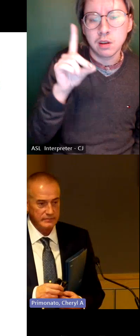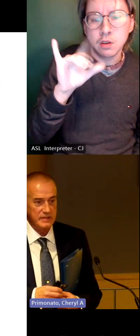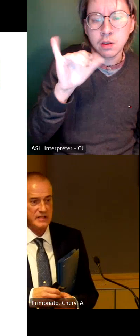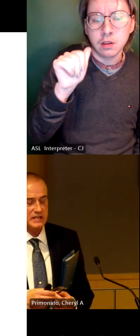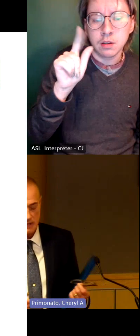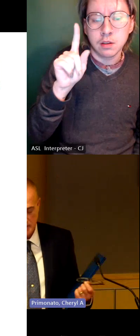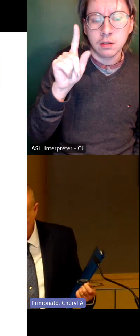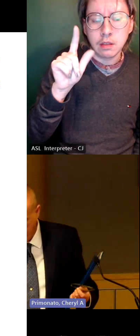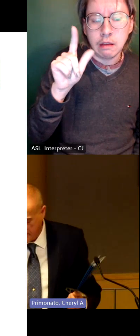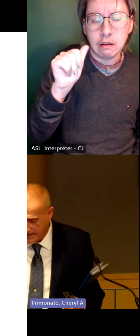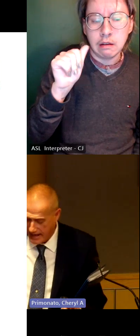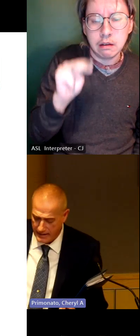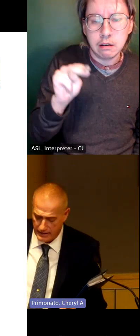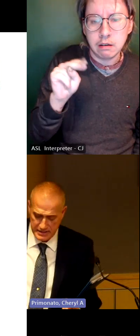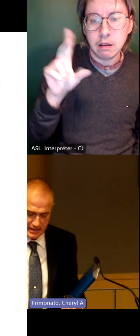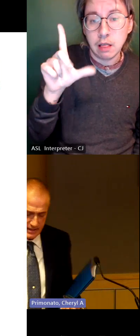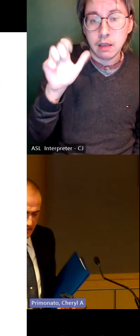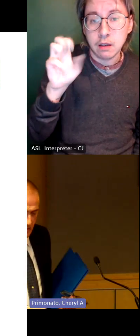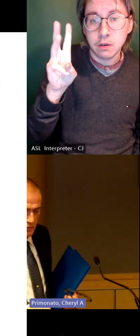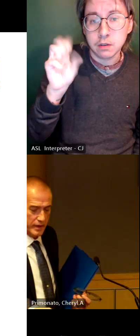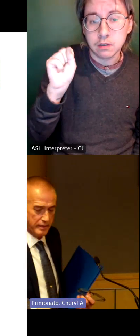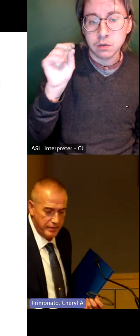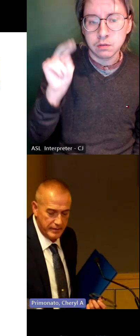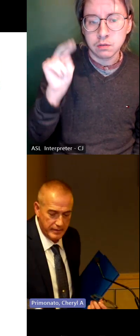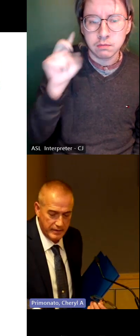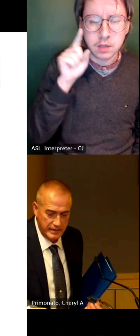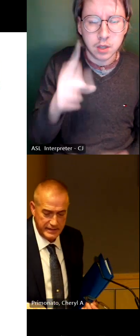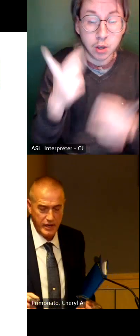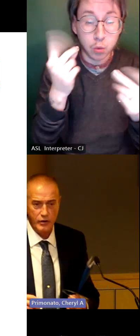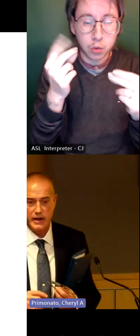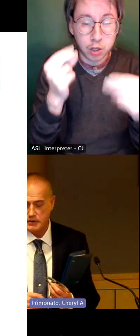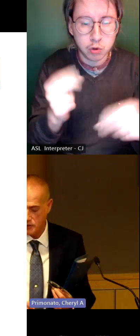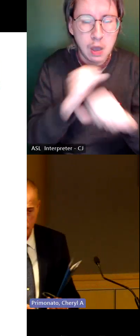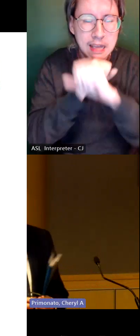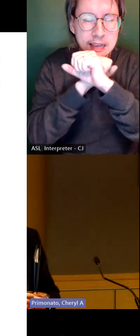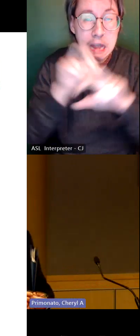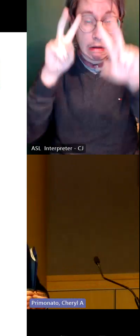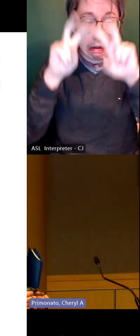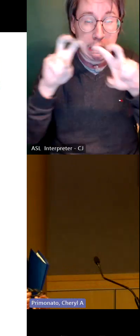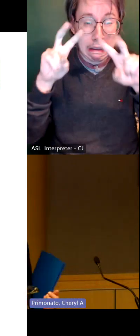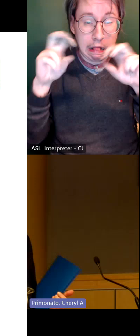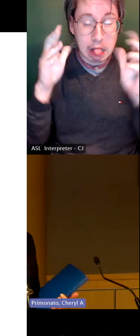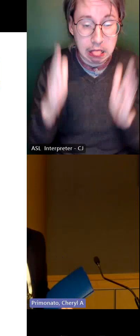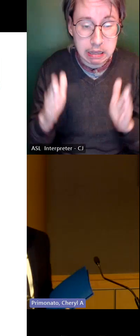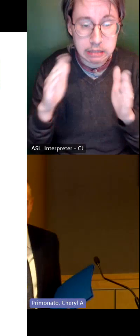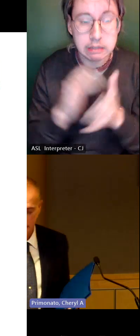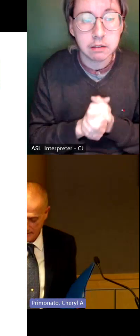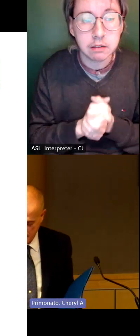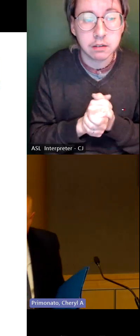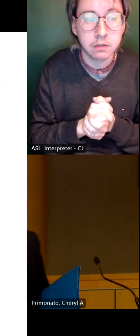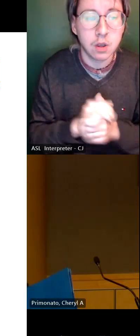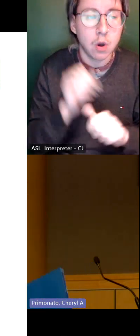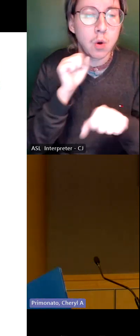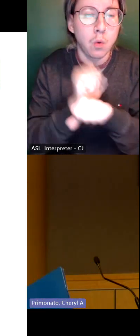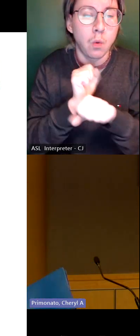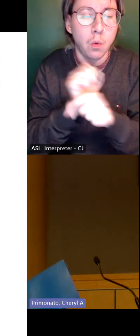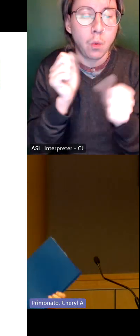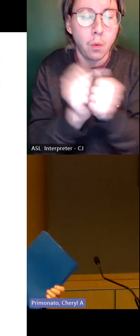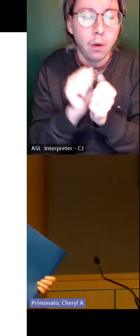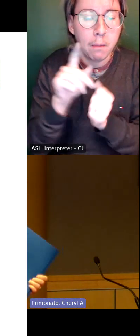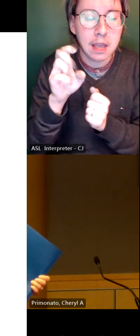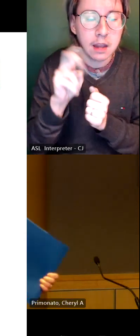our safety analyst with PRA, who's contracted with PennDOT. So thank